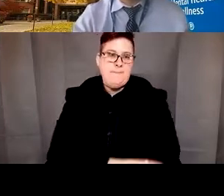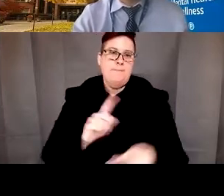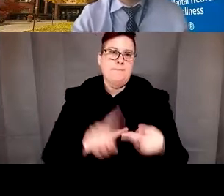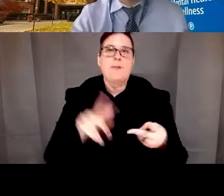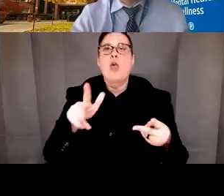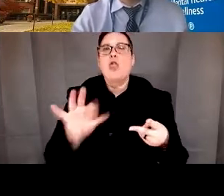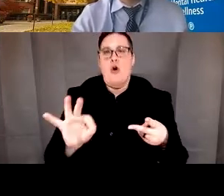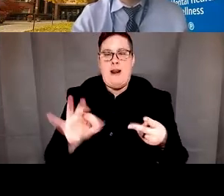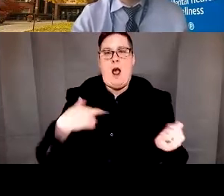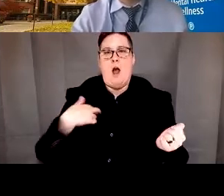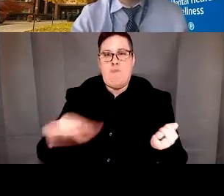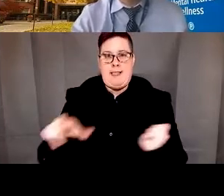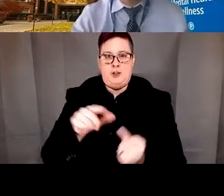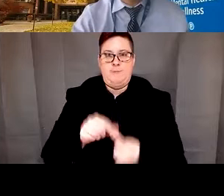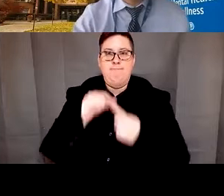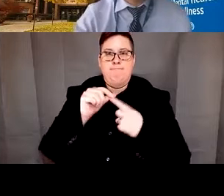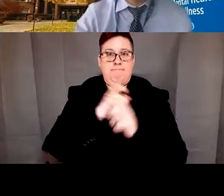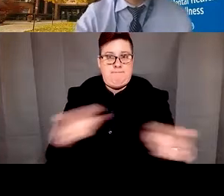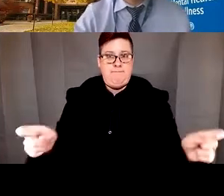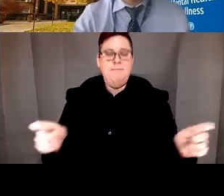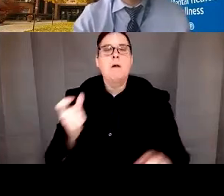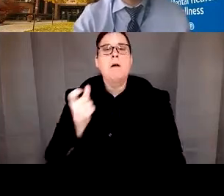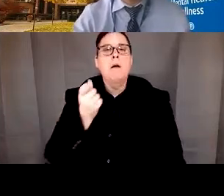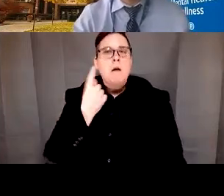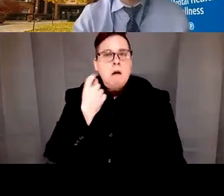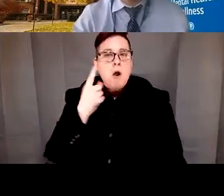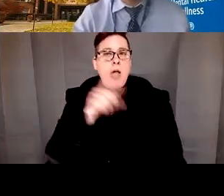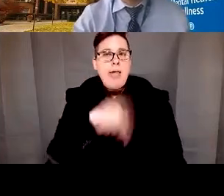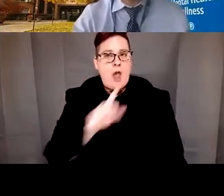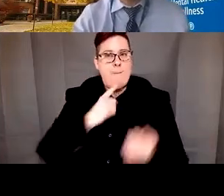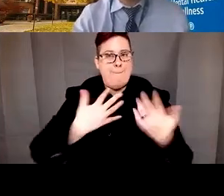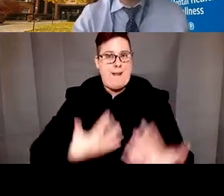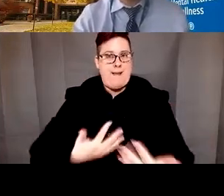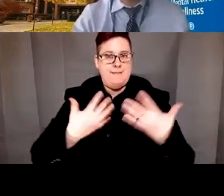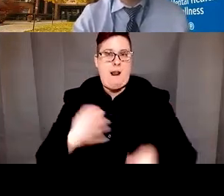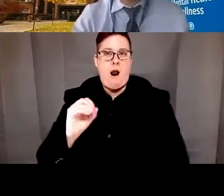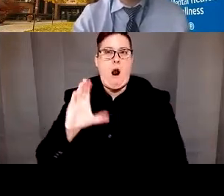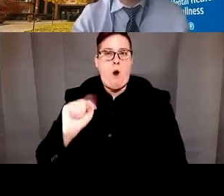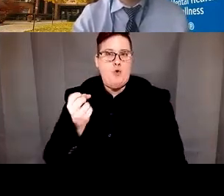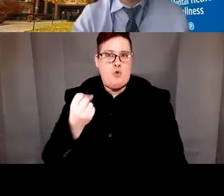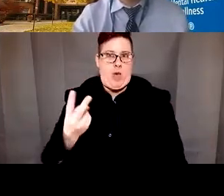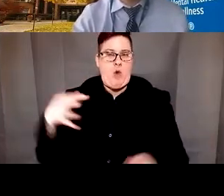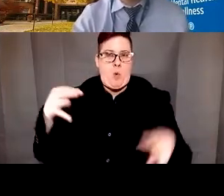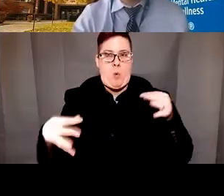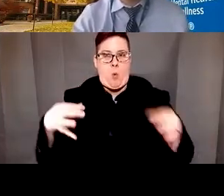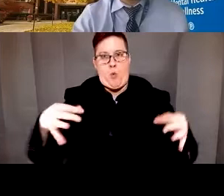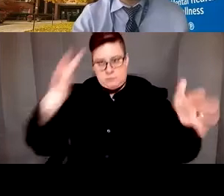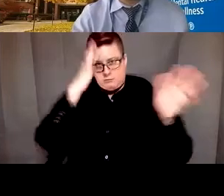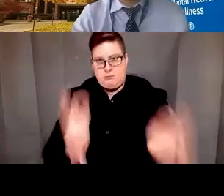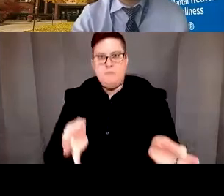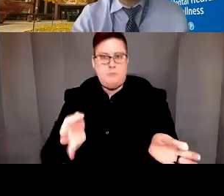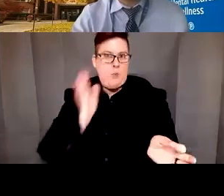religious exemptions were granted, and they are pending the October 12 court ruling